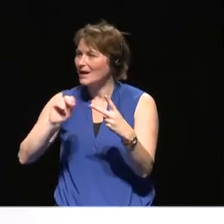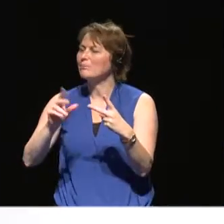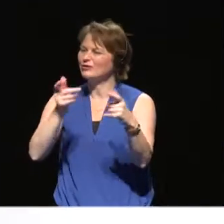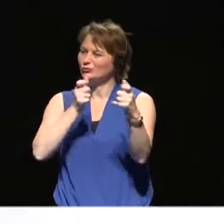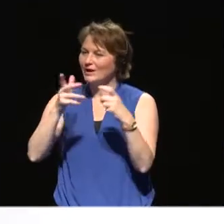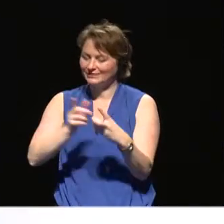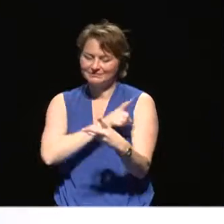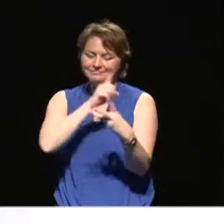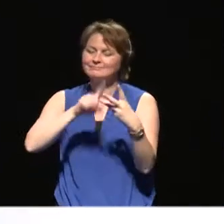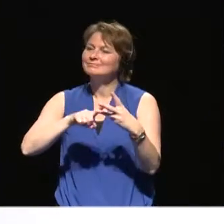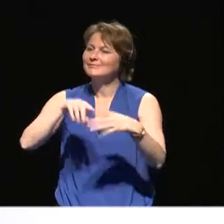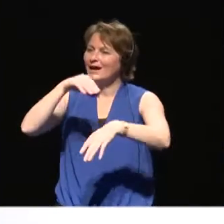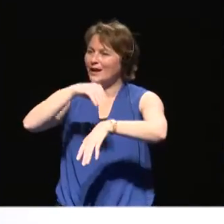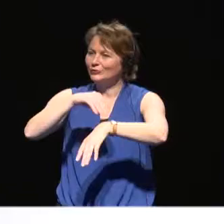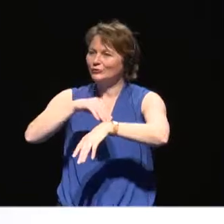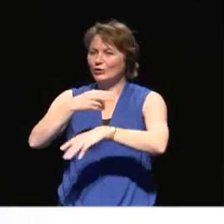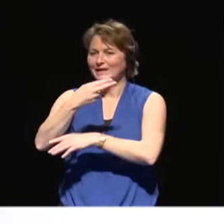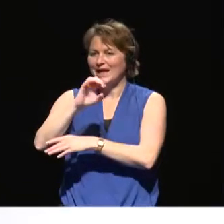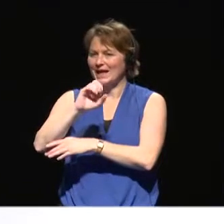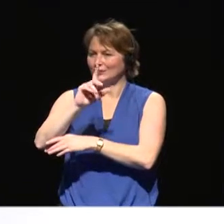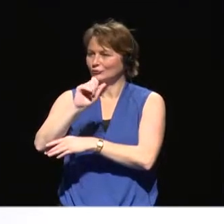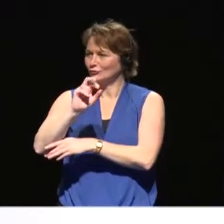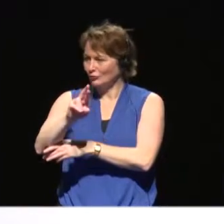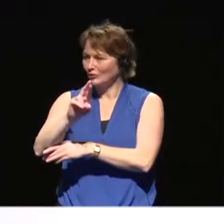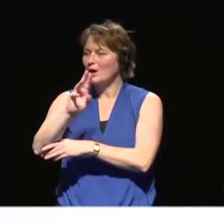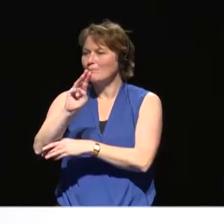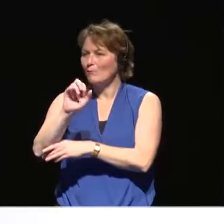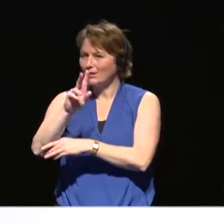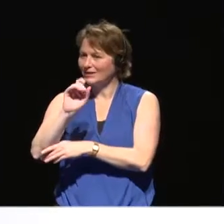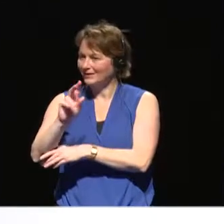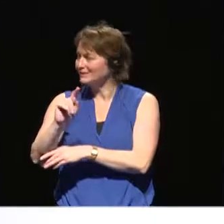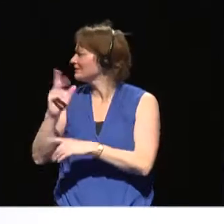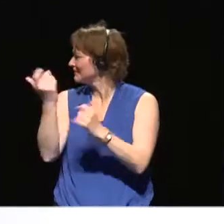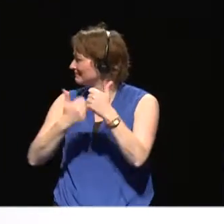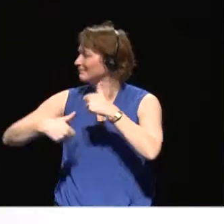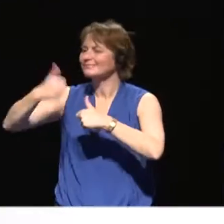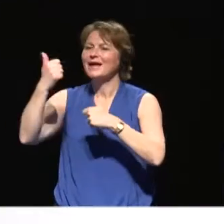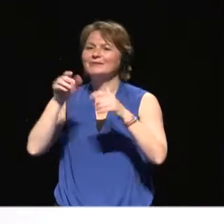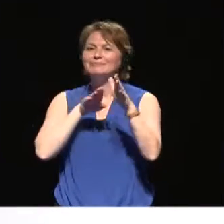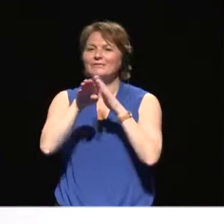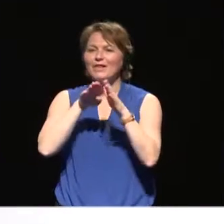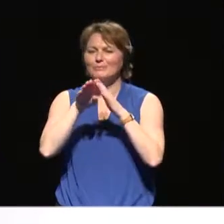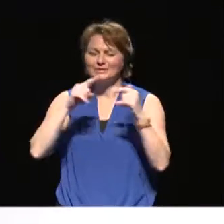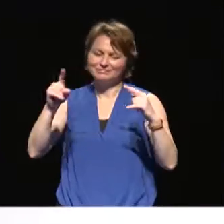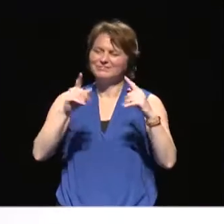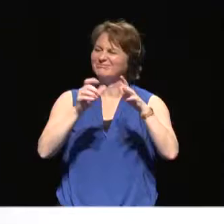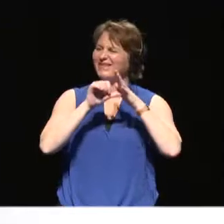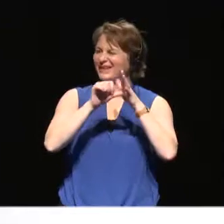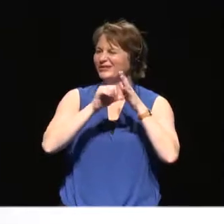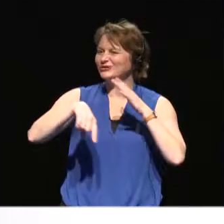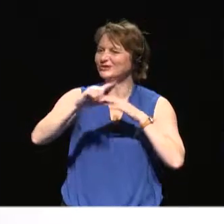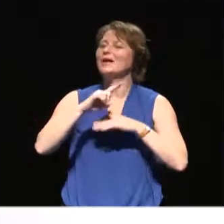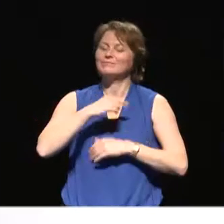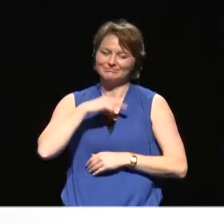us Dr. Heather Mackett. She is the Director of Research, the Developmental Leadership Program for the University